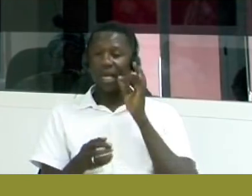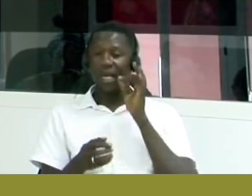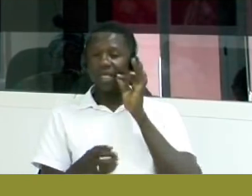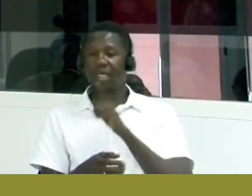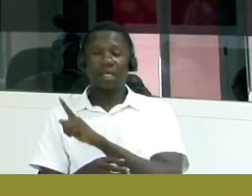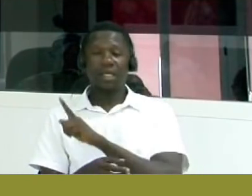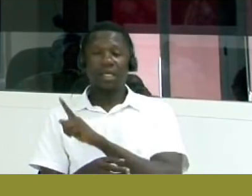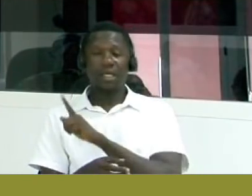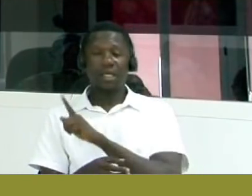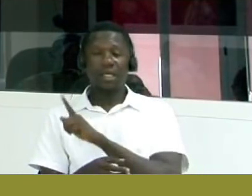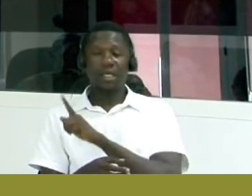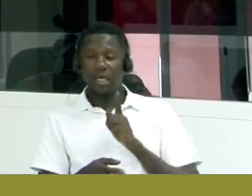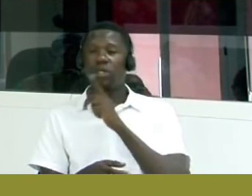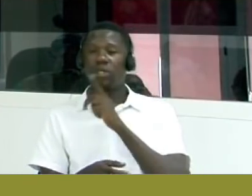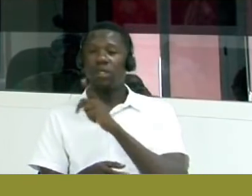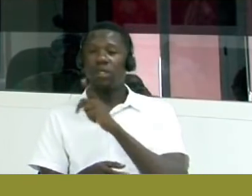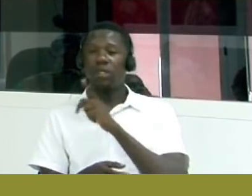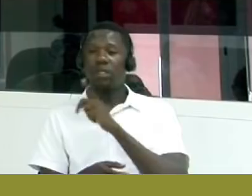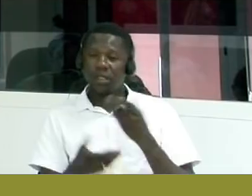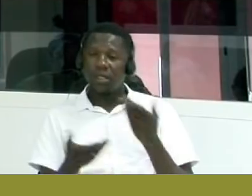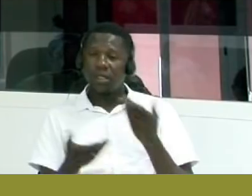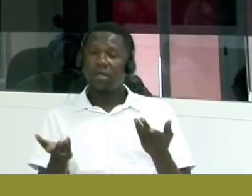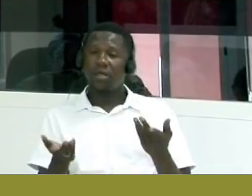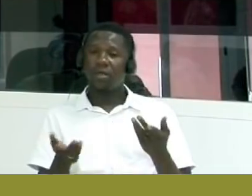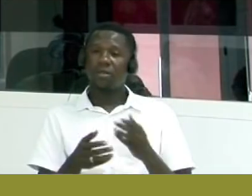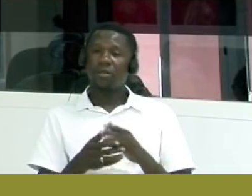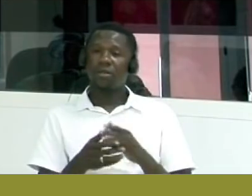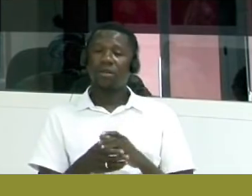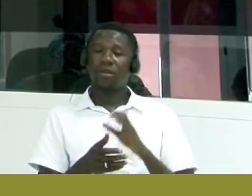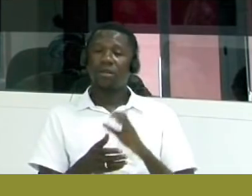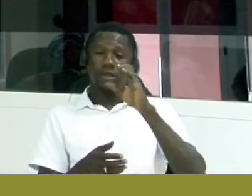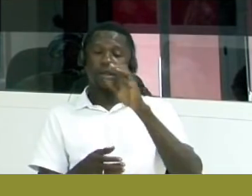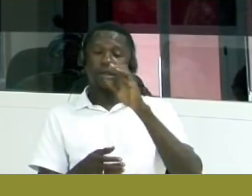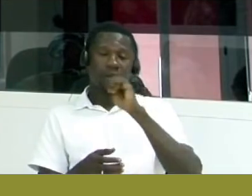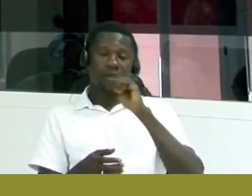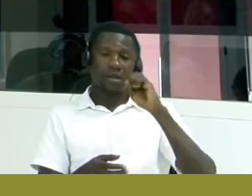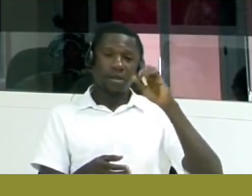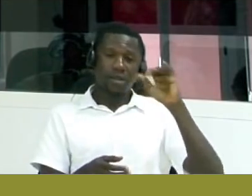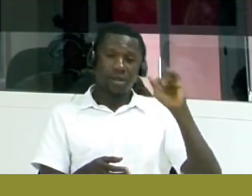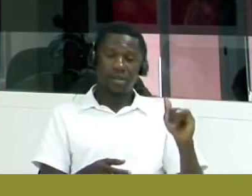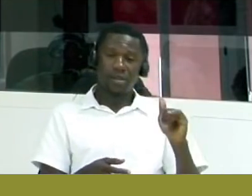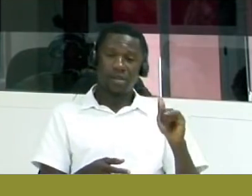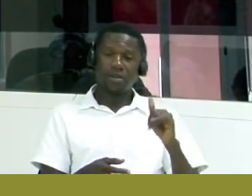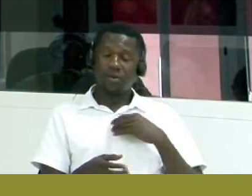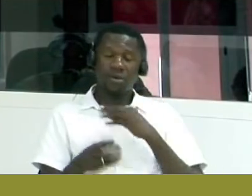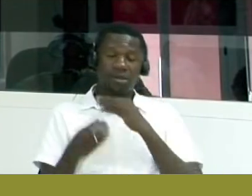Who is they? Somebody must have said so. CC, who is the officer in charge of the